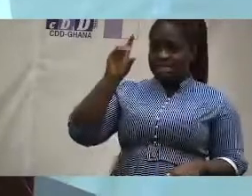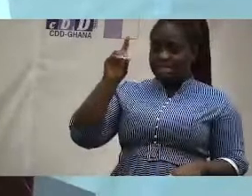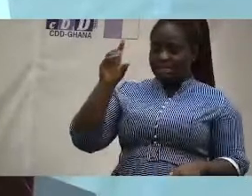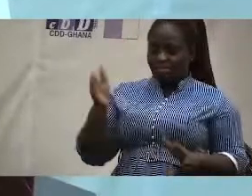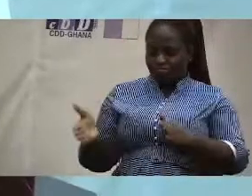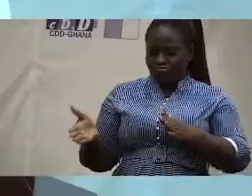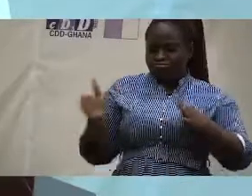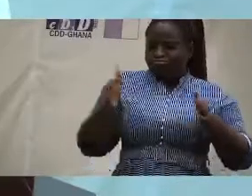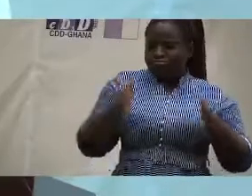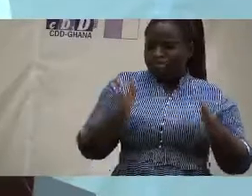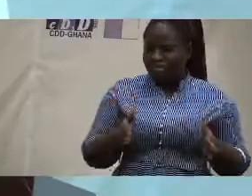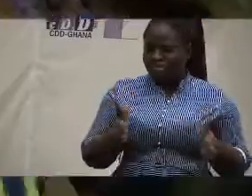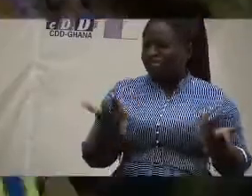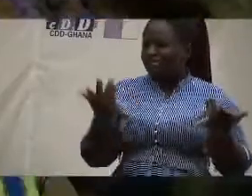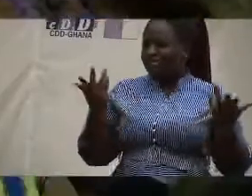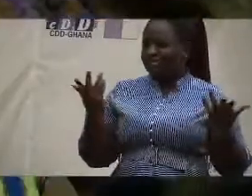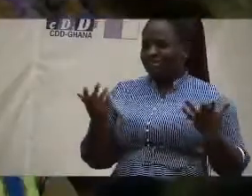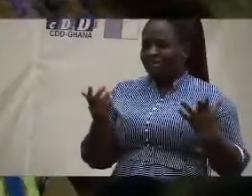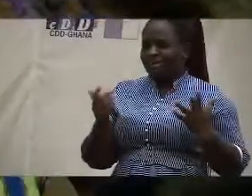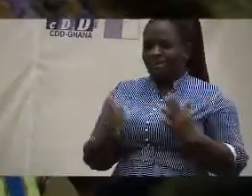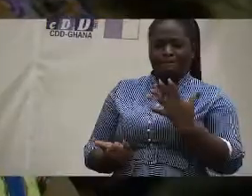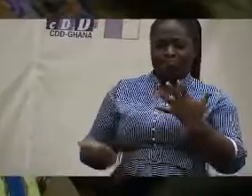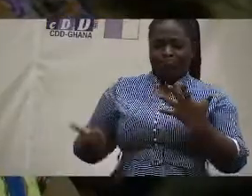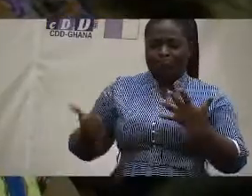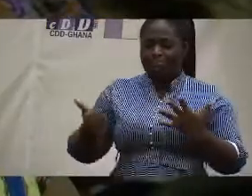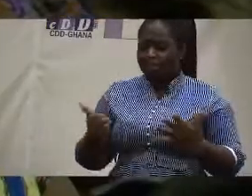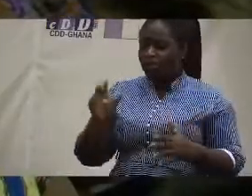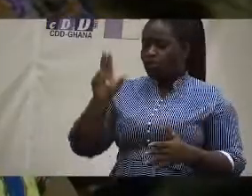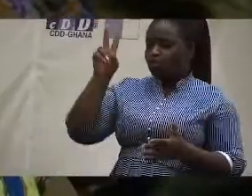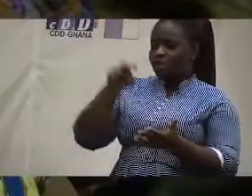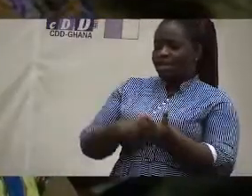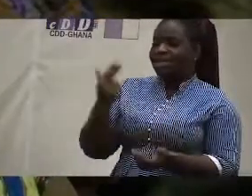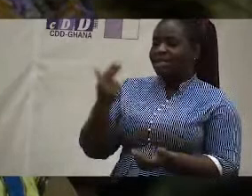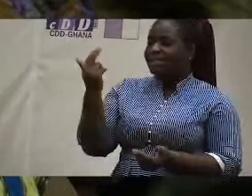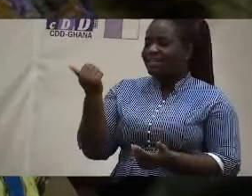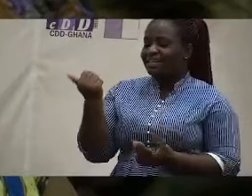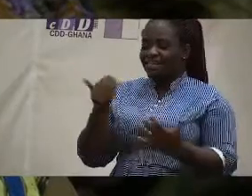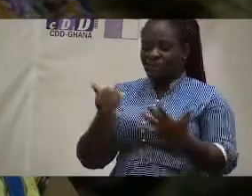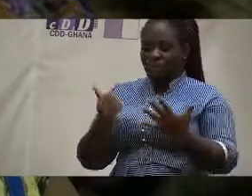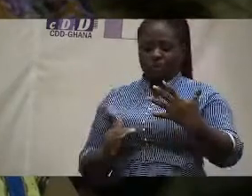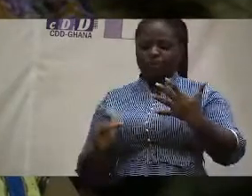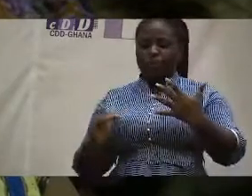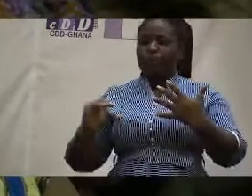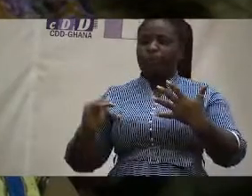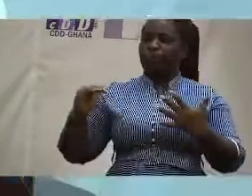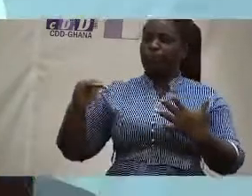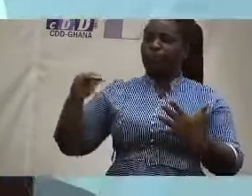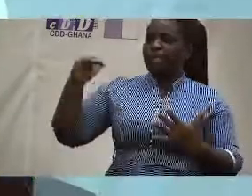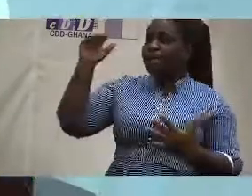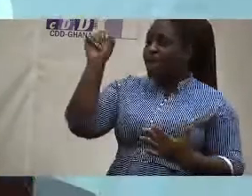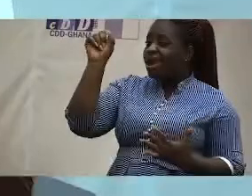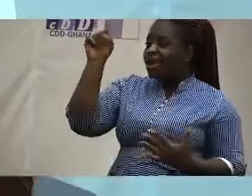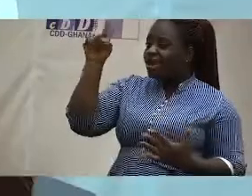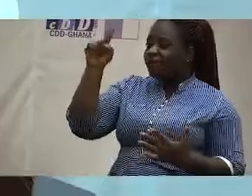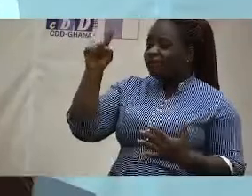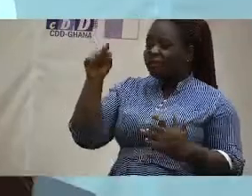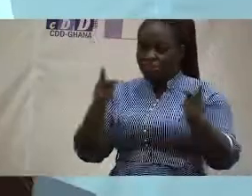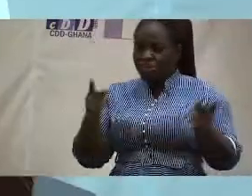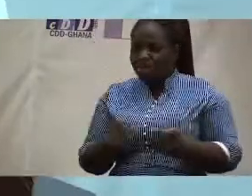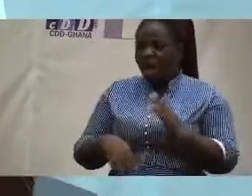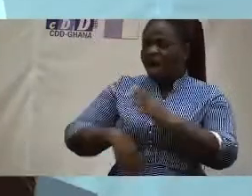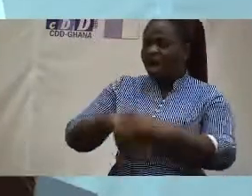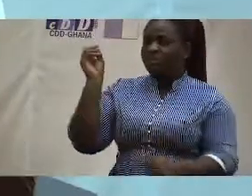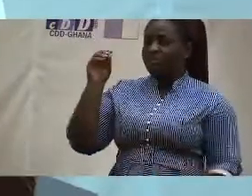being unranked in 2013 to rising to the 11th position out